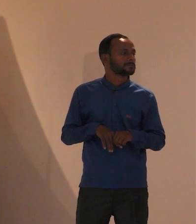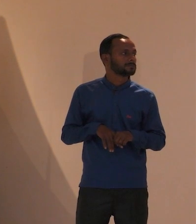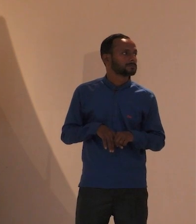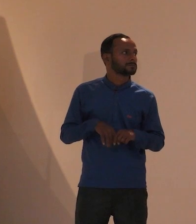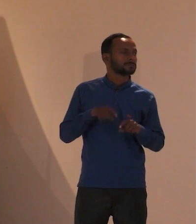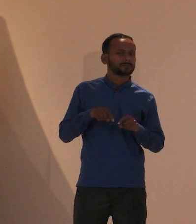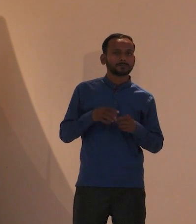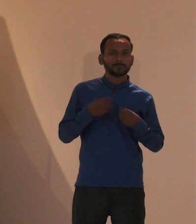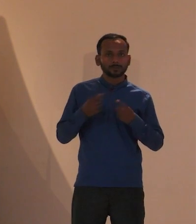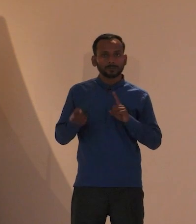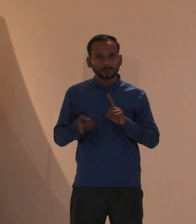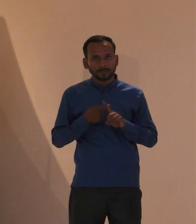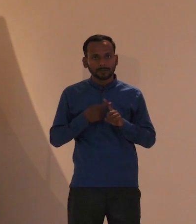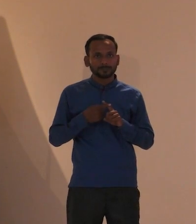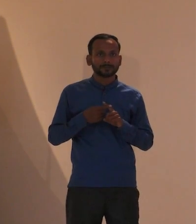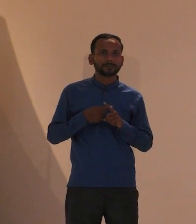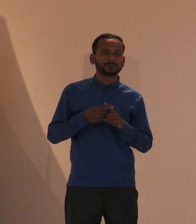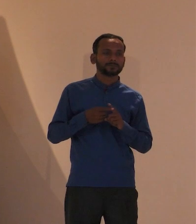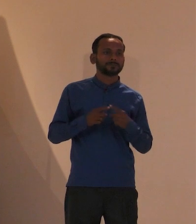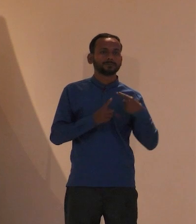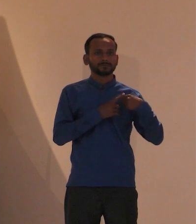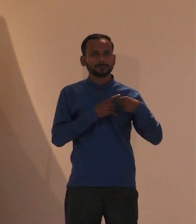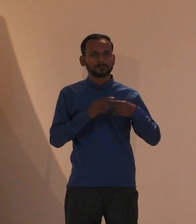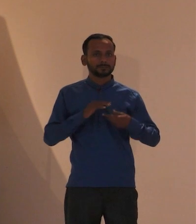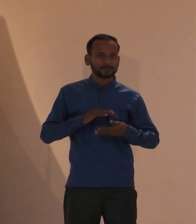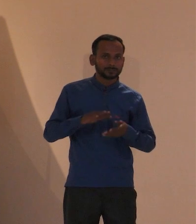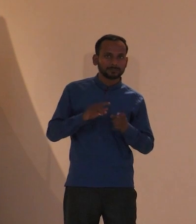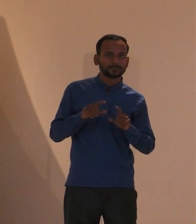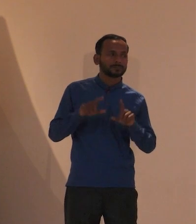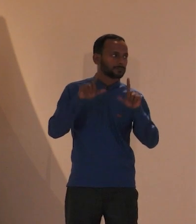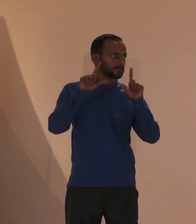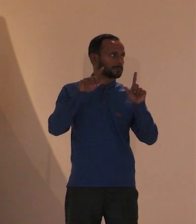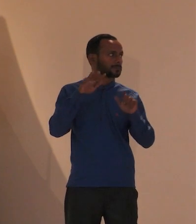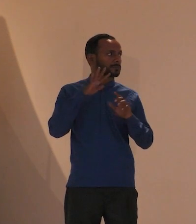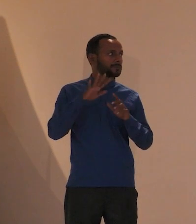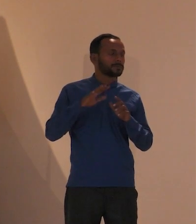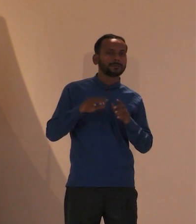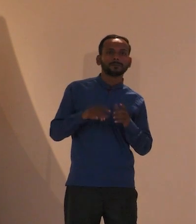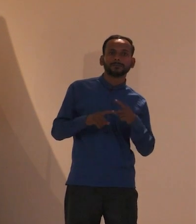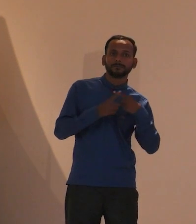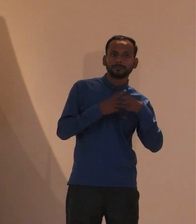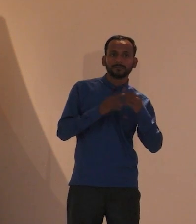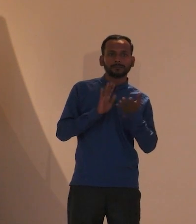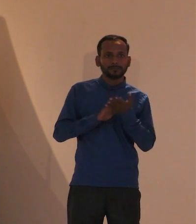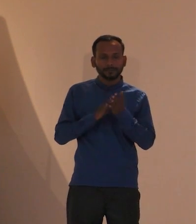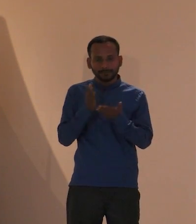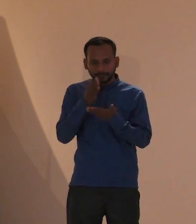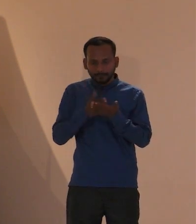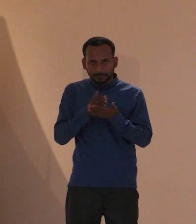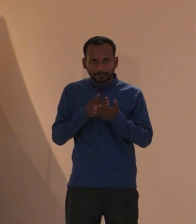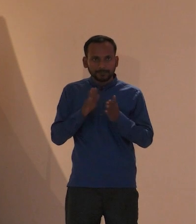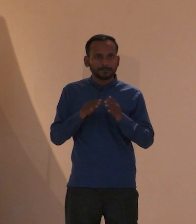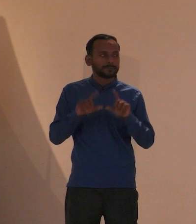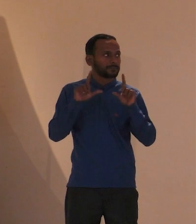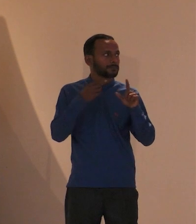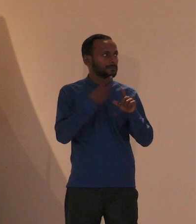There's also the infant Jesus in cradle. So we have the nativity crib set where Christmas is around the corner, and we have these beautiful crib